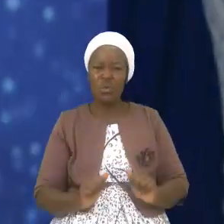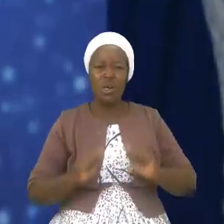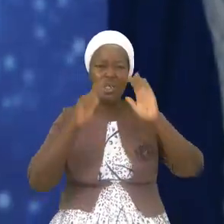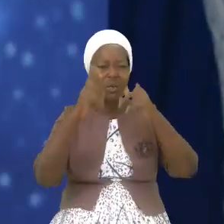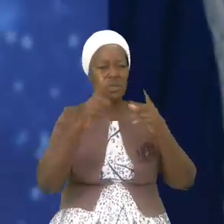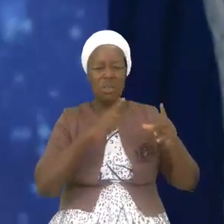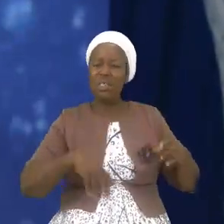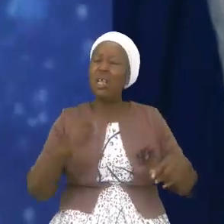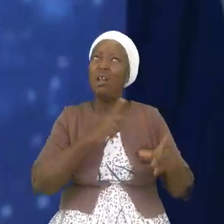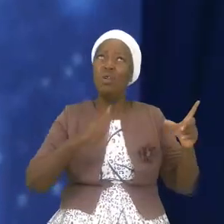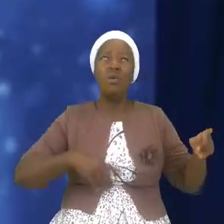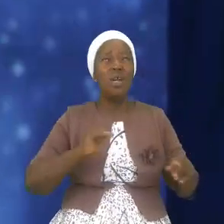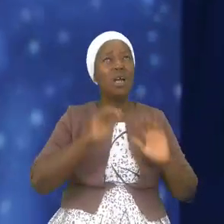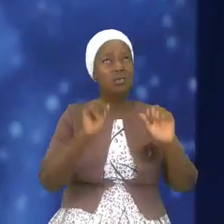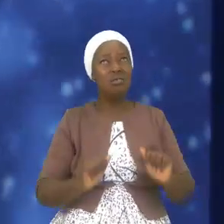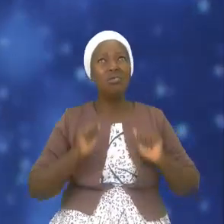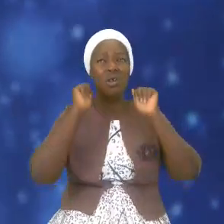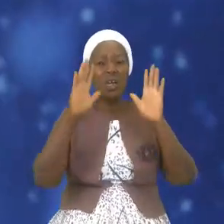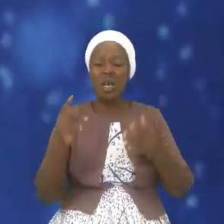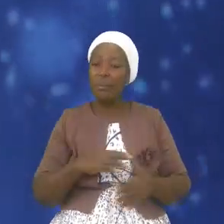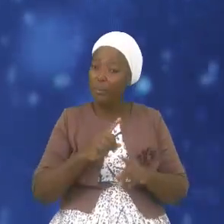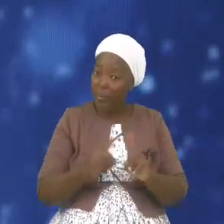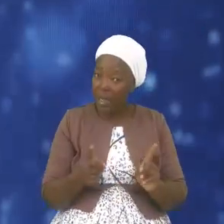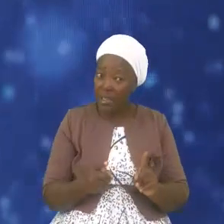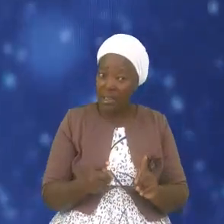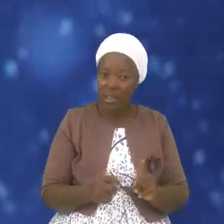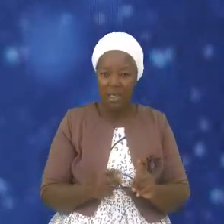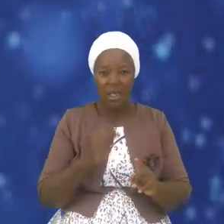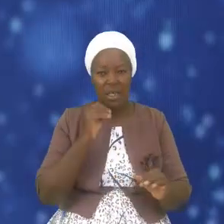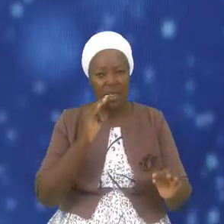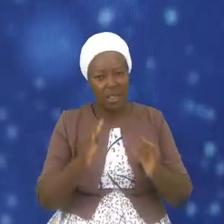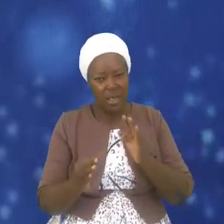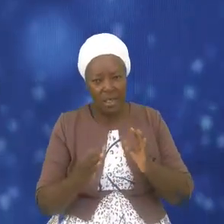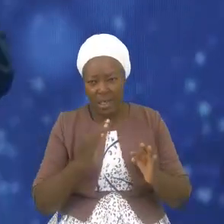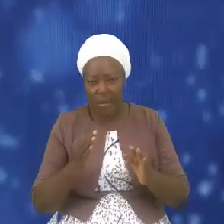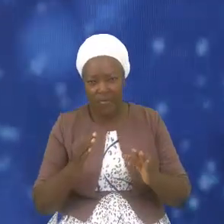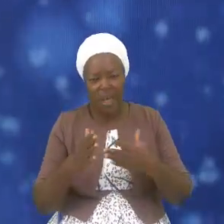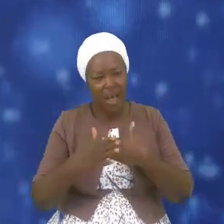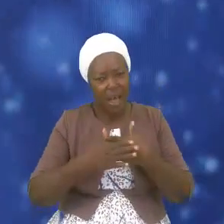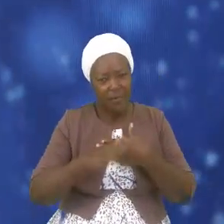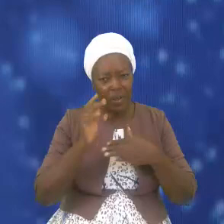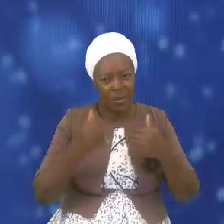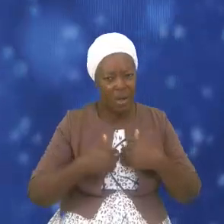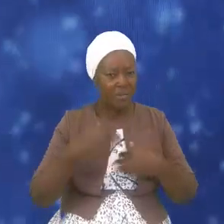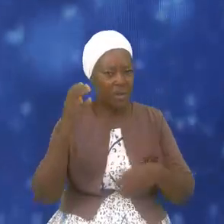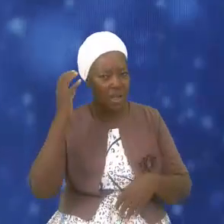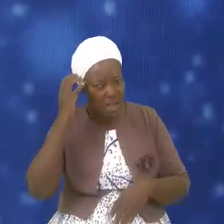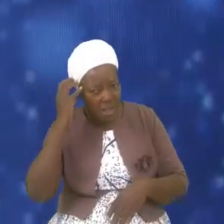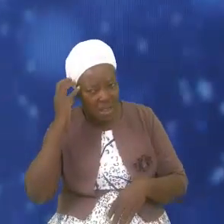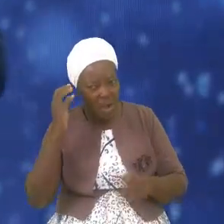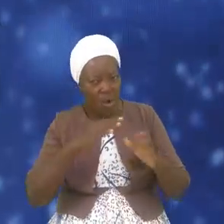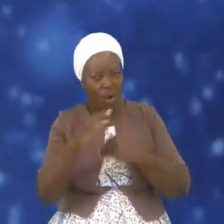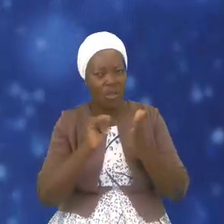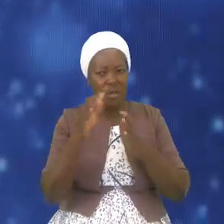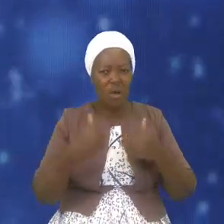if after all you have heard, after all you have seen, you still keep on and keep on